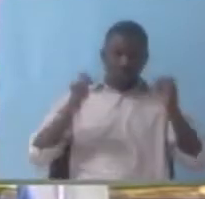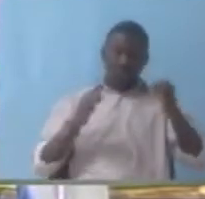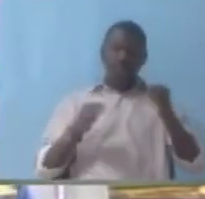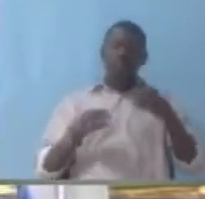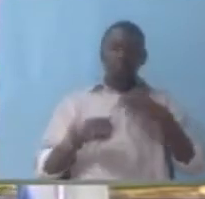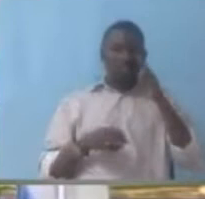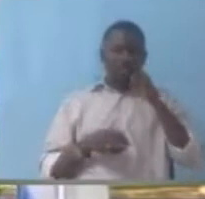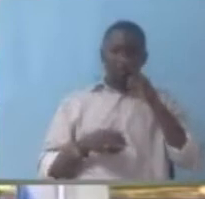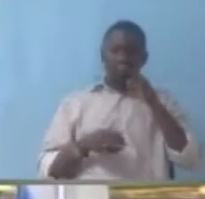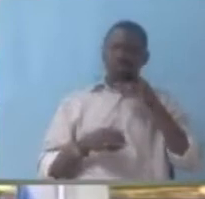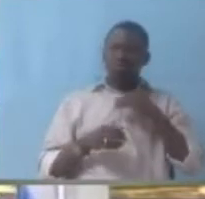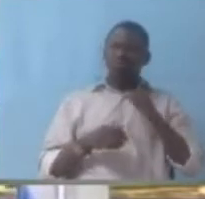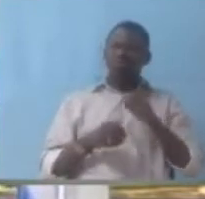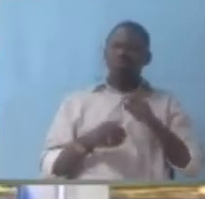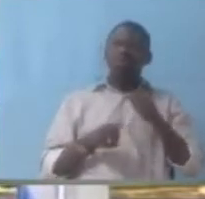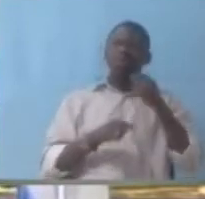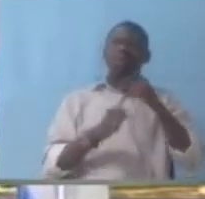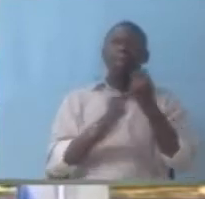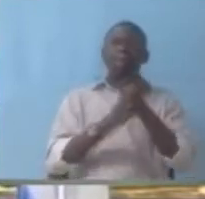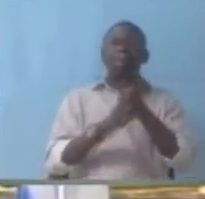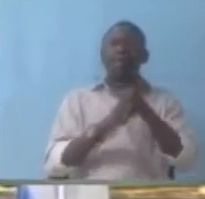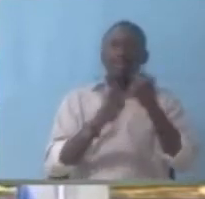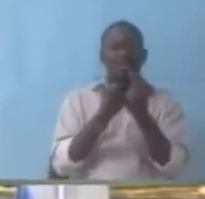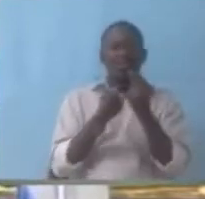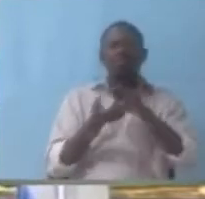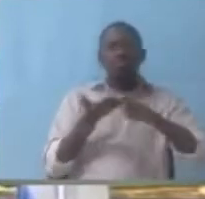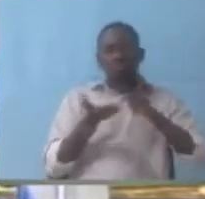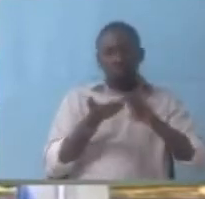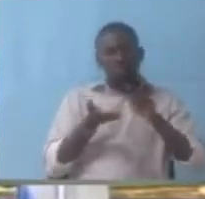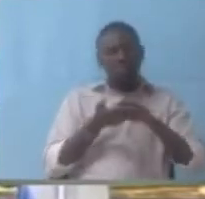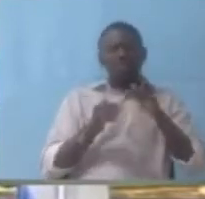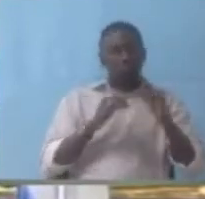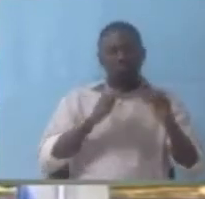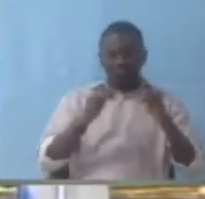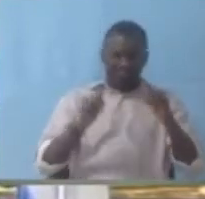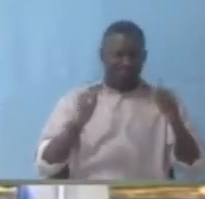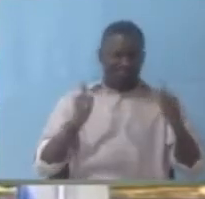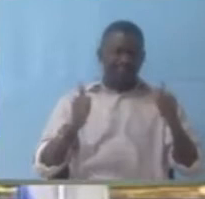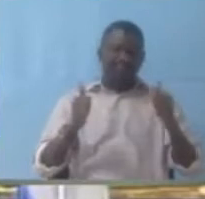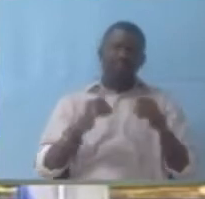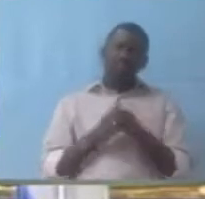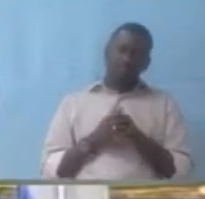men karfar attorney general dide la inata dinkira palaso ni yata men kam wolam nyindi ko ka dinkira nyinta ka